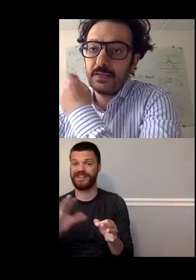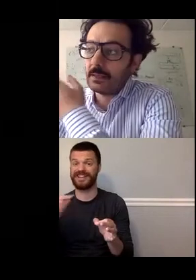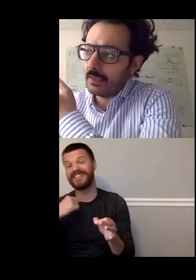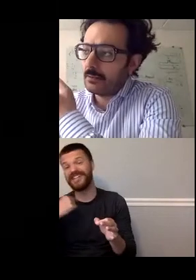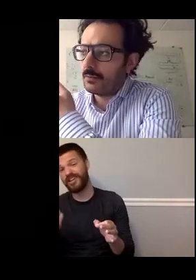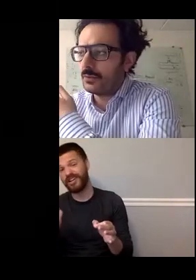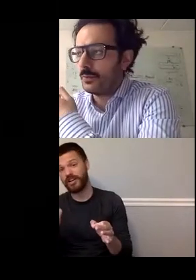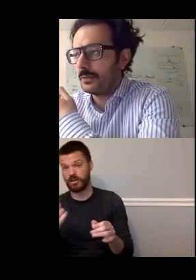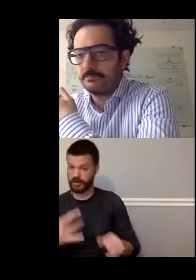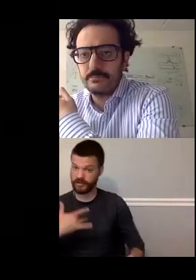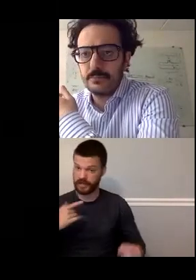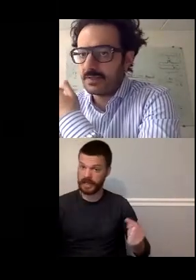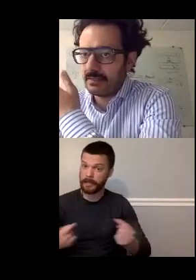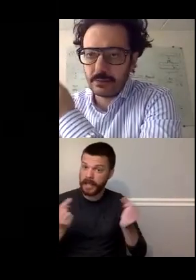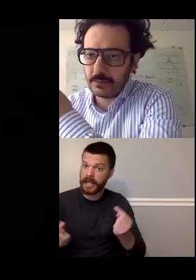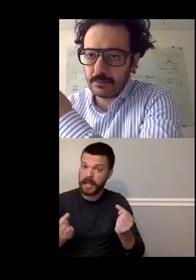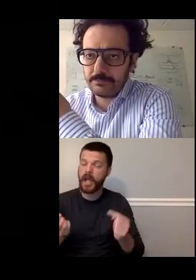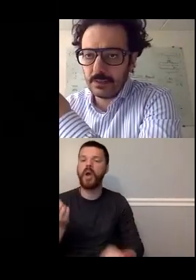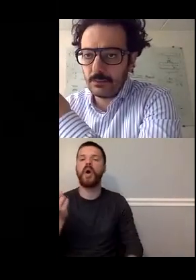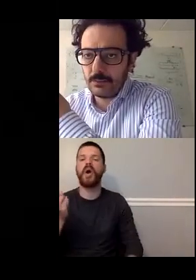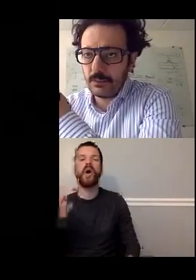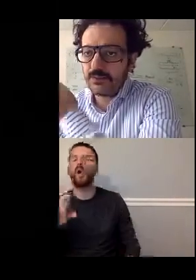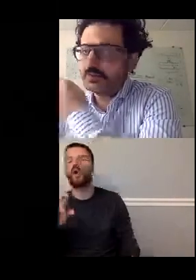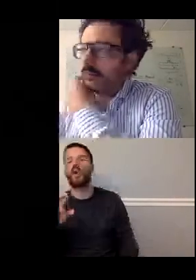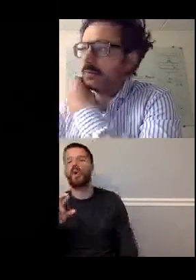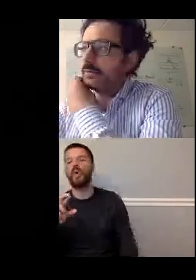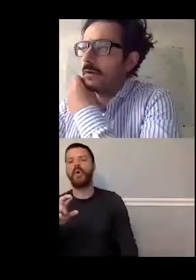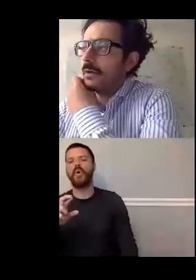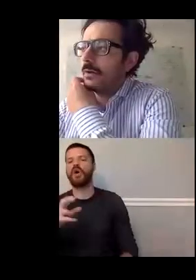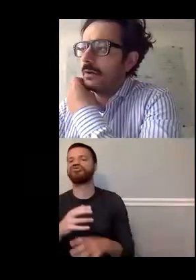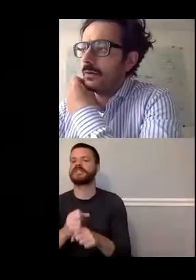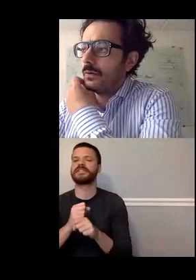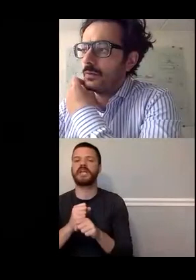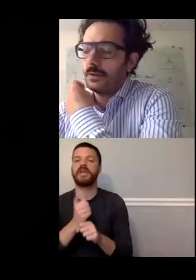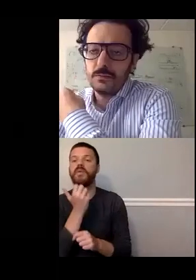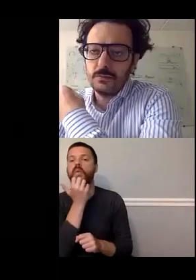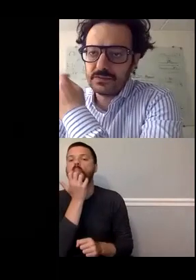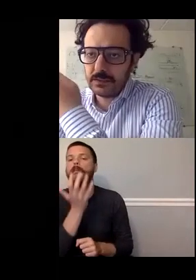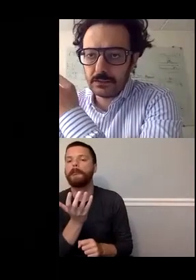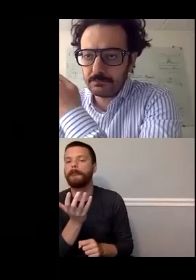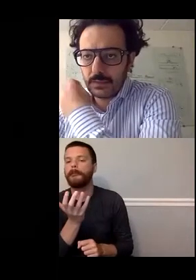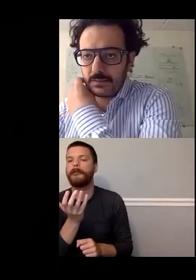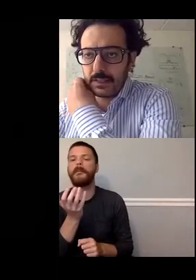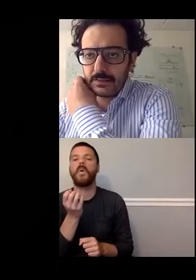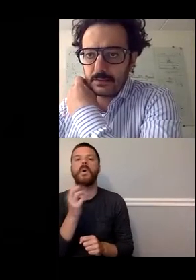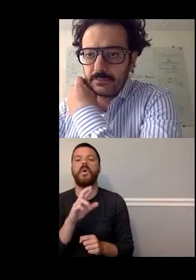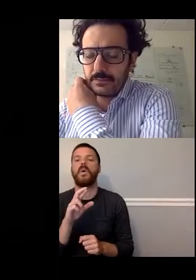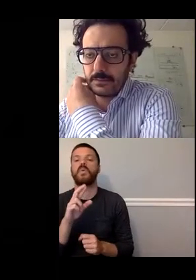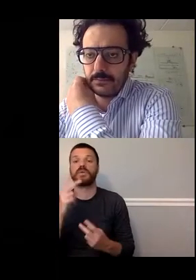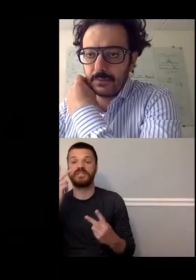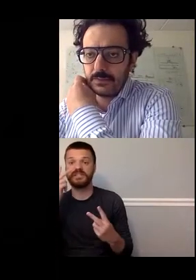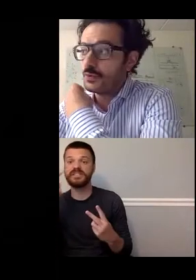you're feeling pain or you were receiving a warmth stimulus, or were you seeing slides